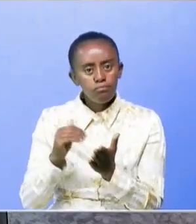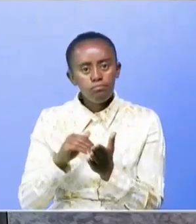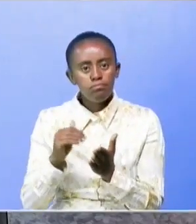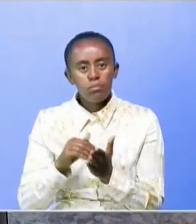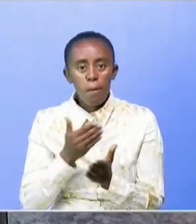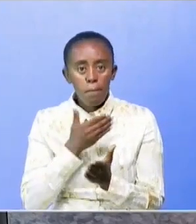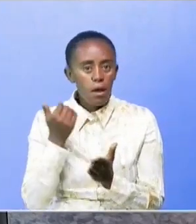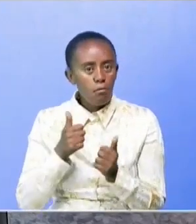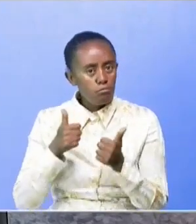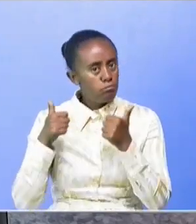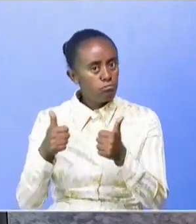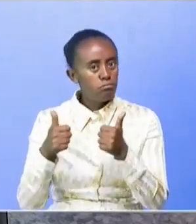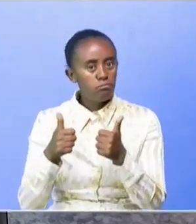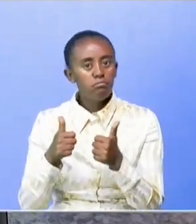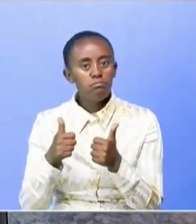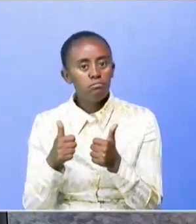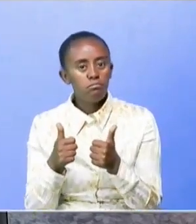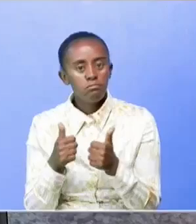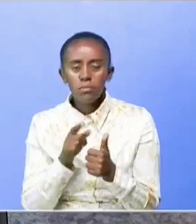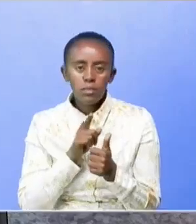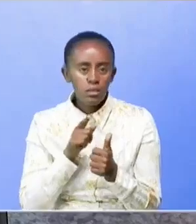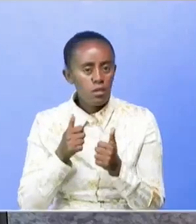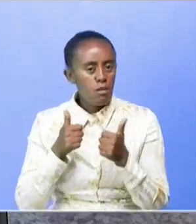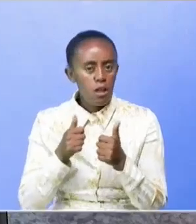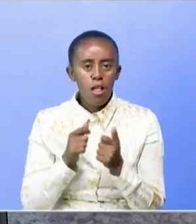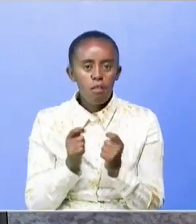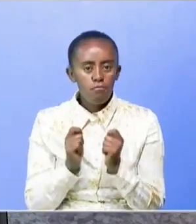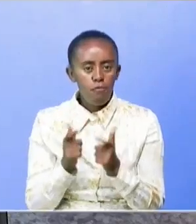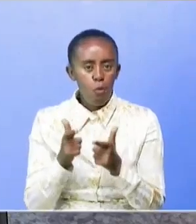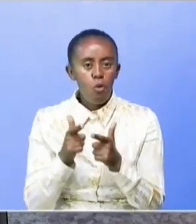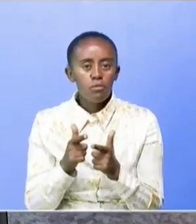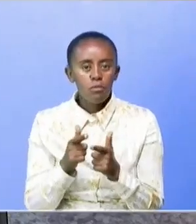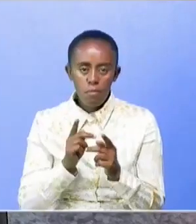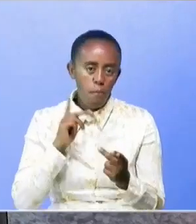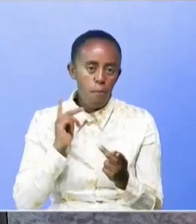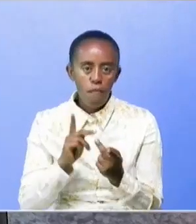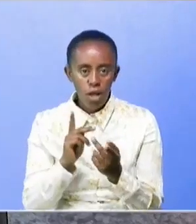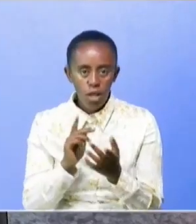become really good. You'll become really fluent and